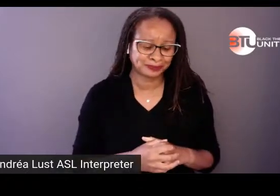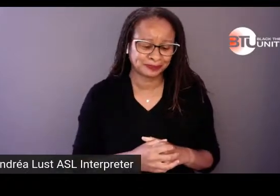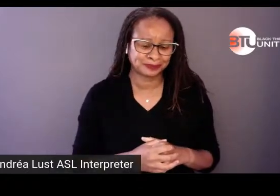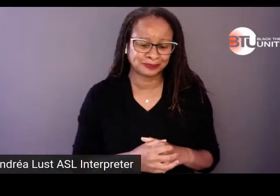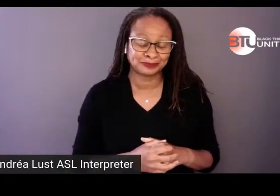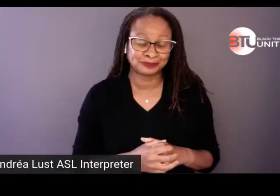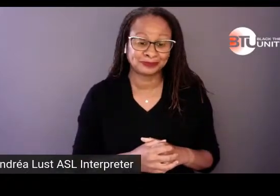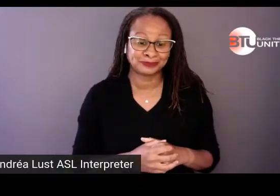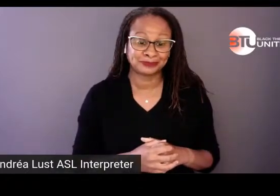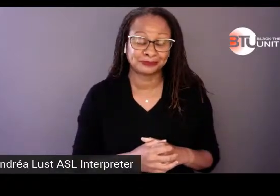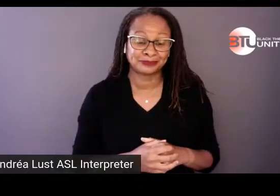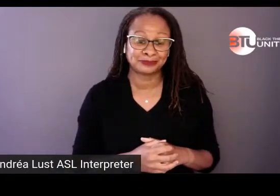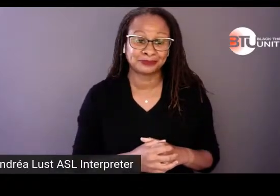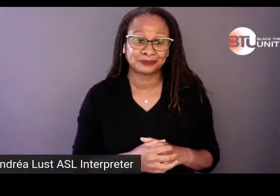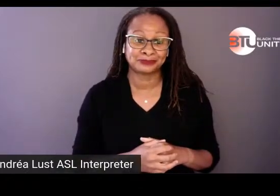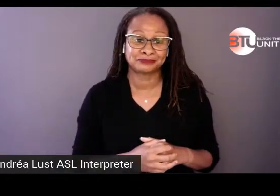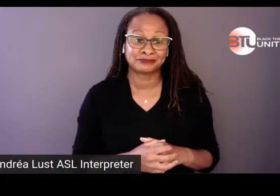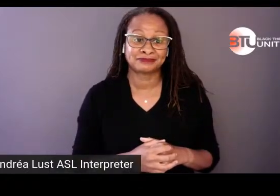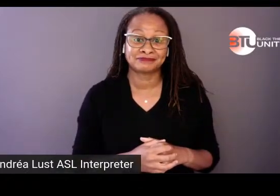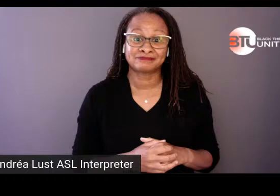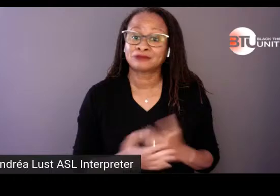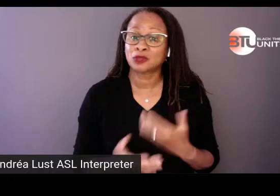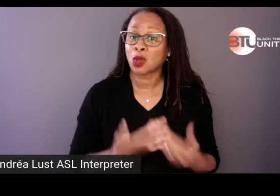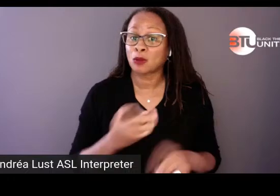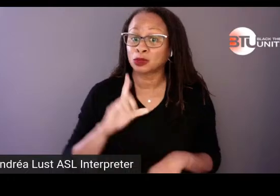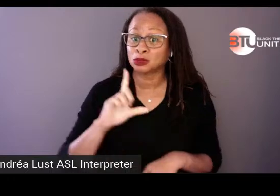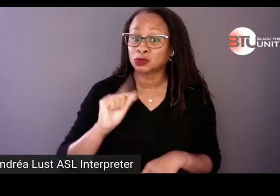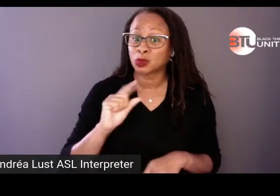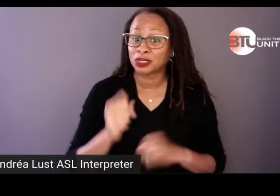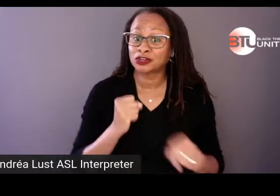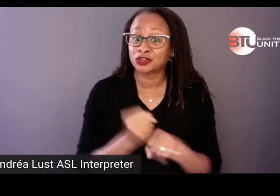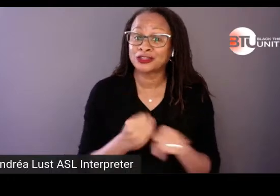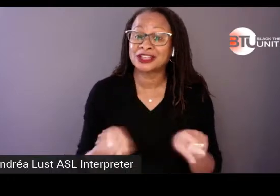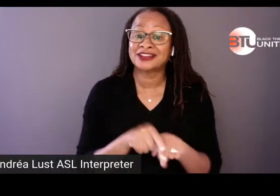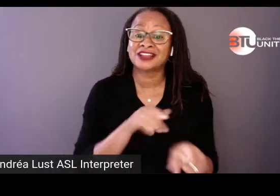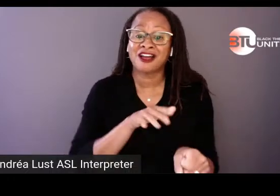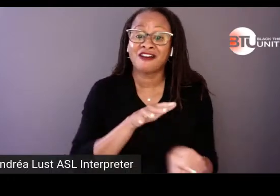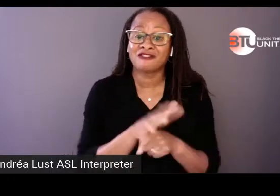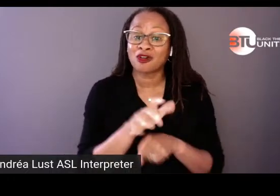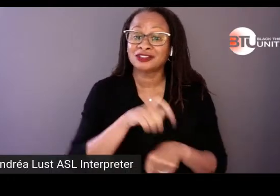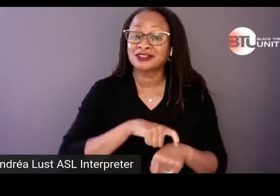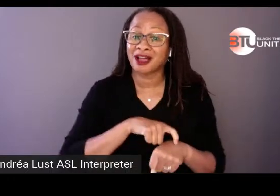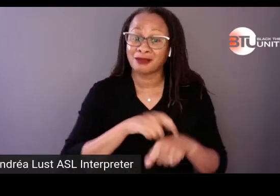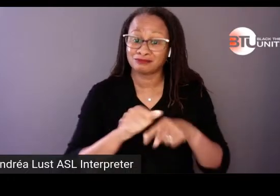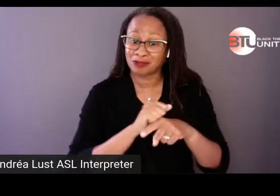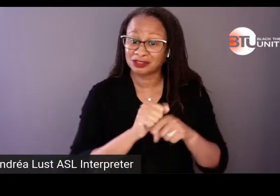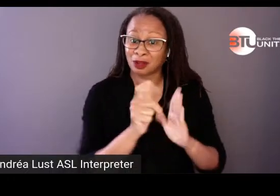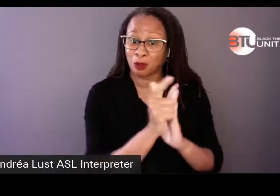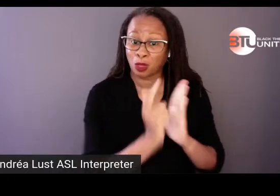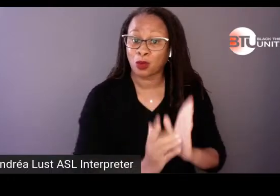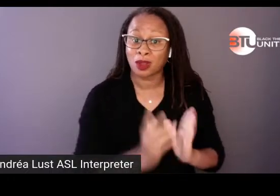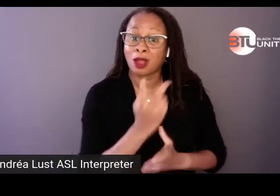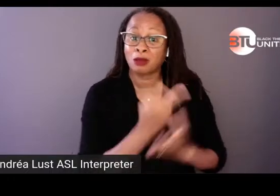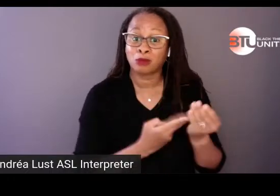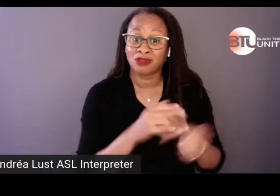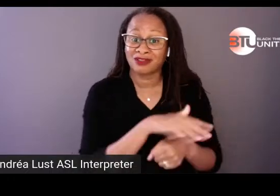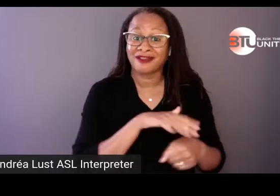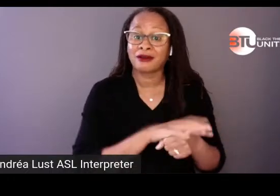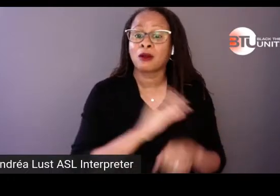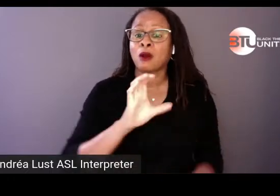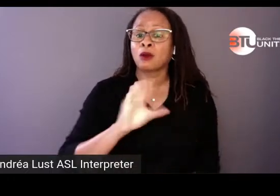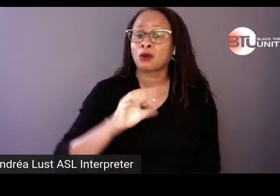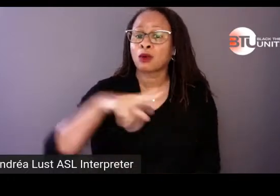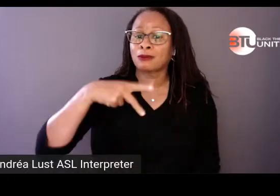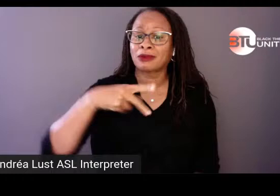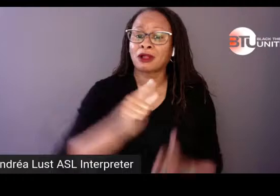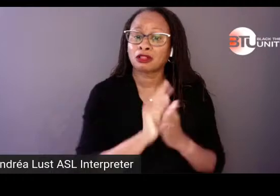I spent close to two decades as a full-time practicing lawyer, both in the area of corporate law